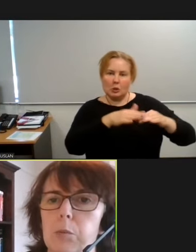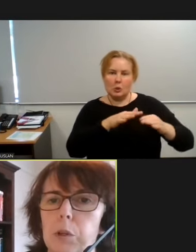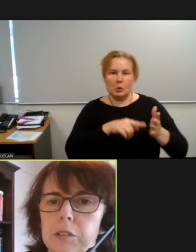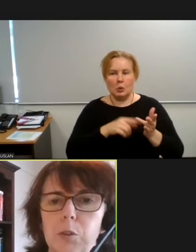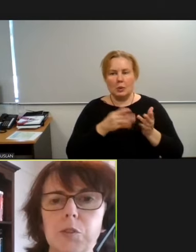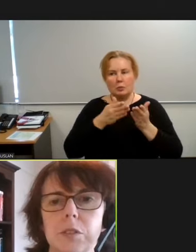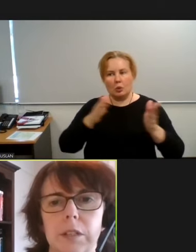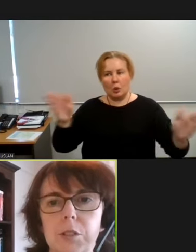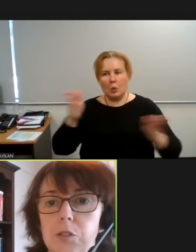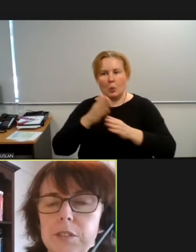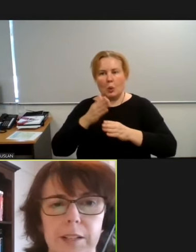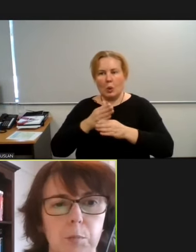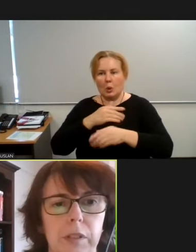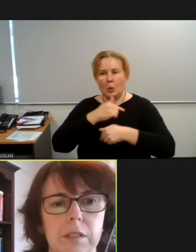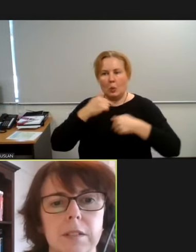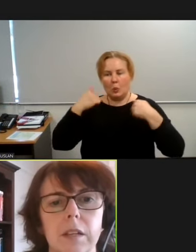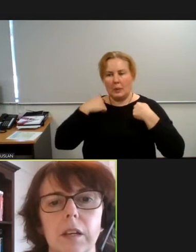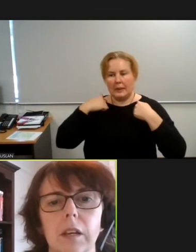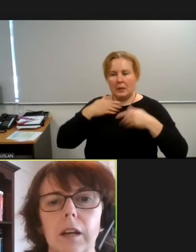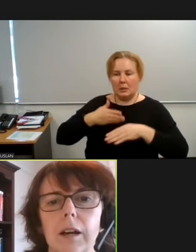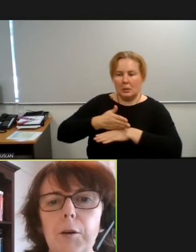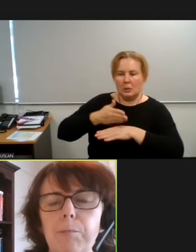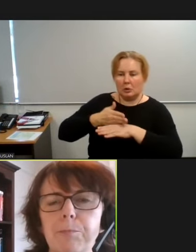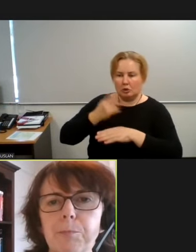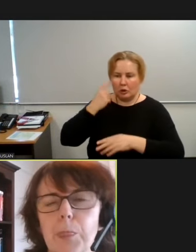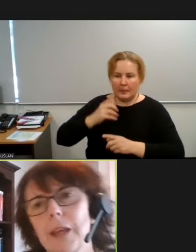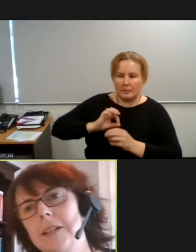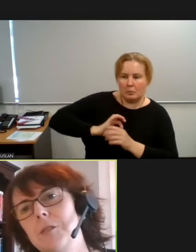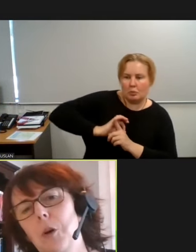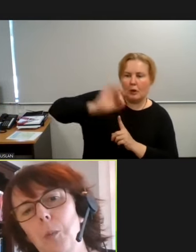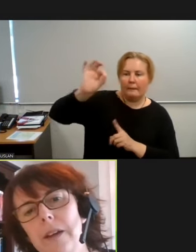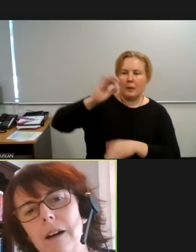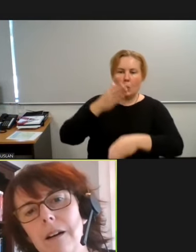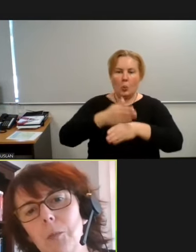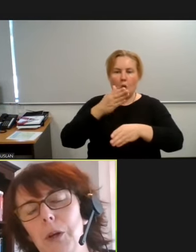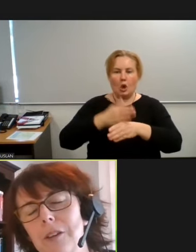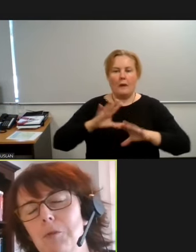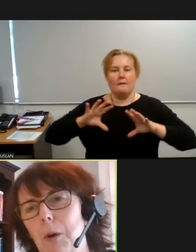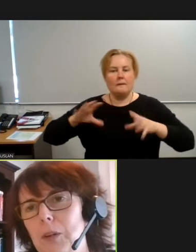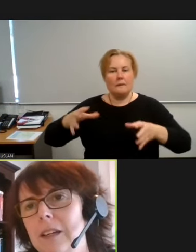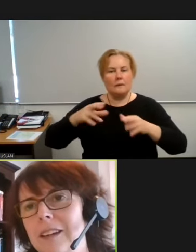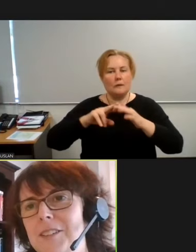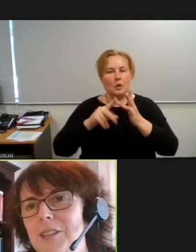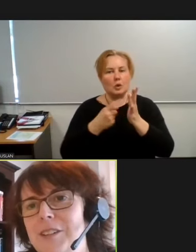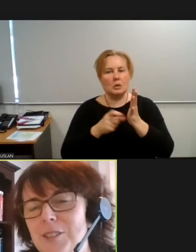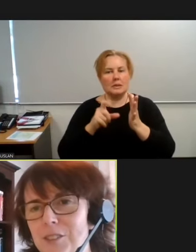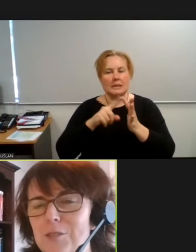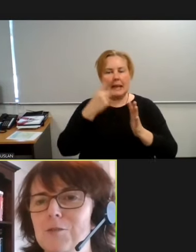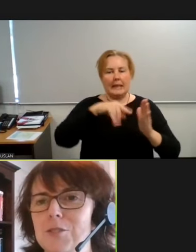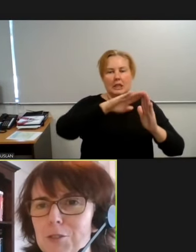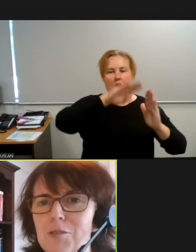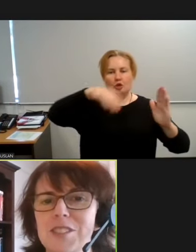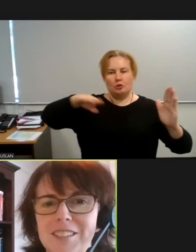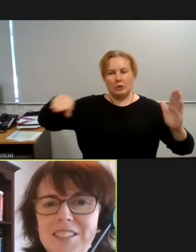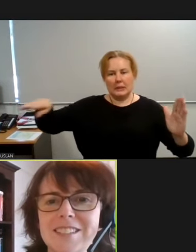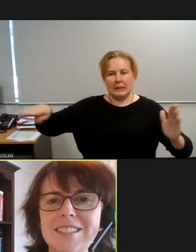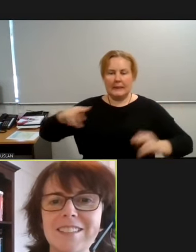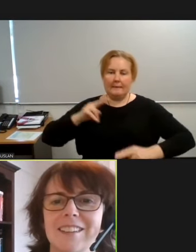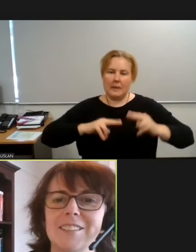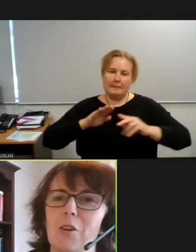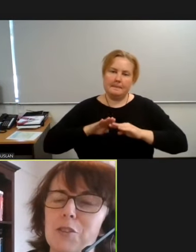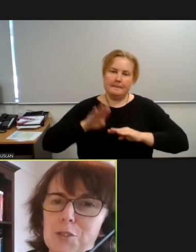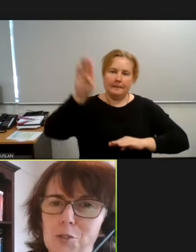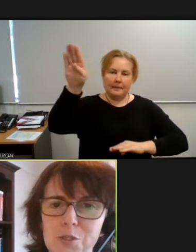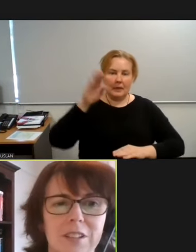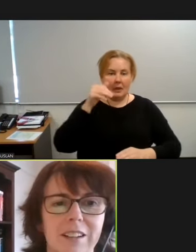we're doing around workforce and industry development. And even though we are working remotely and adhering to the social and physical